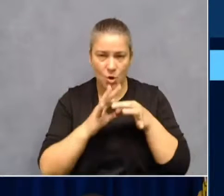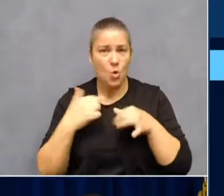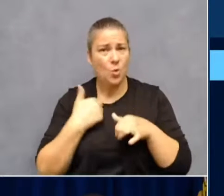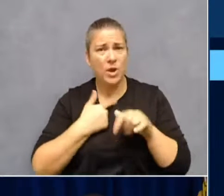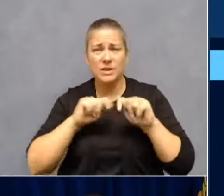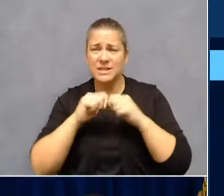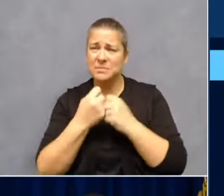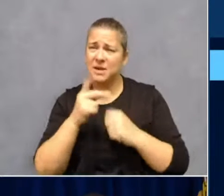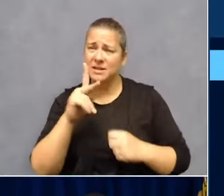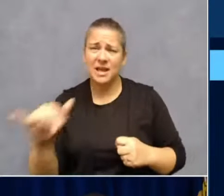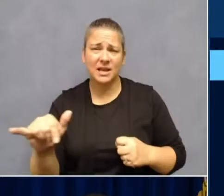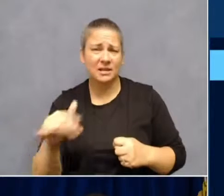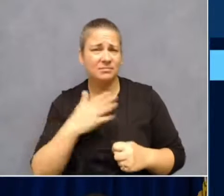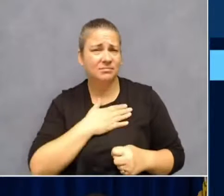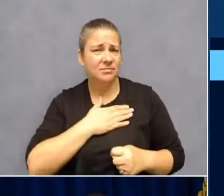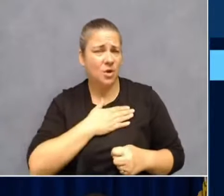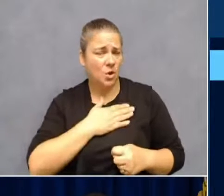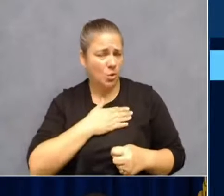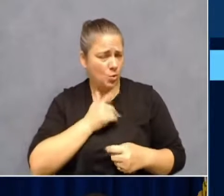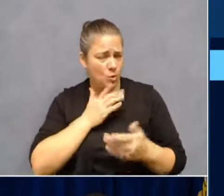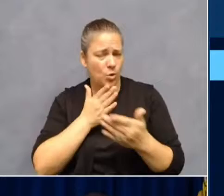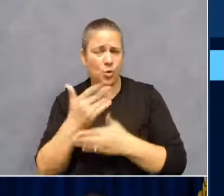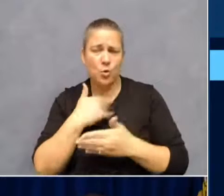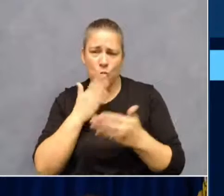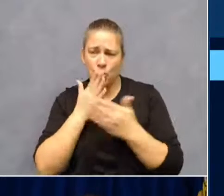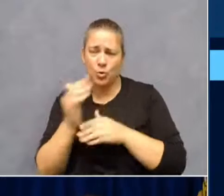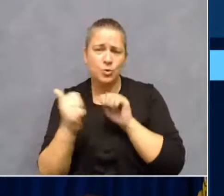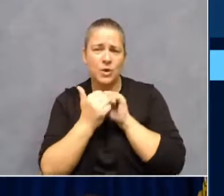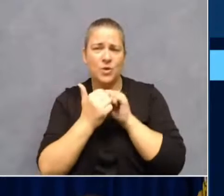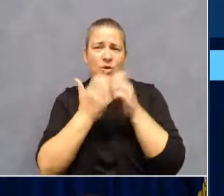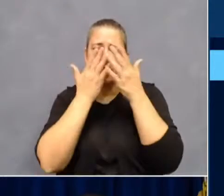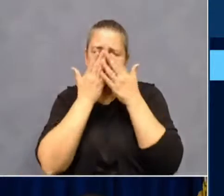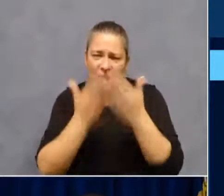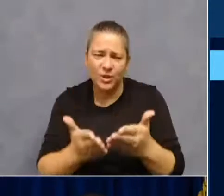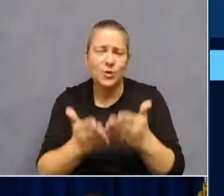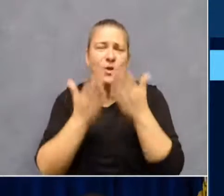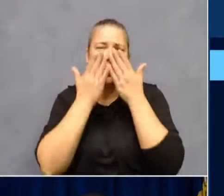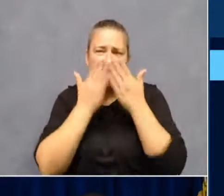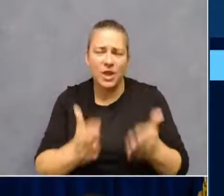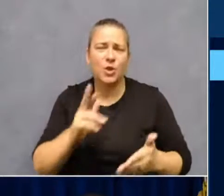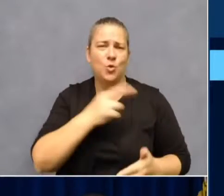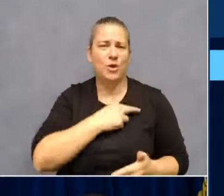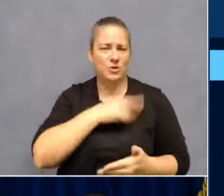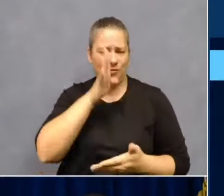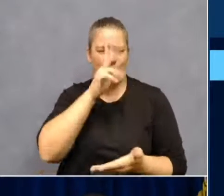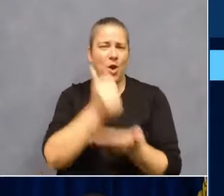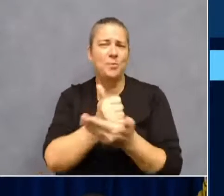to get through this, and we're going to get through this together. Thank you all very much. Thank you to Rachel for your help today.